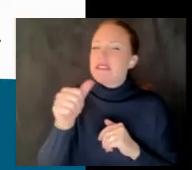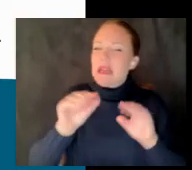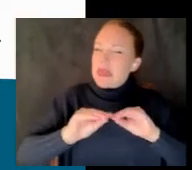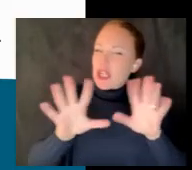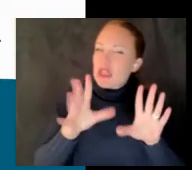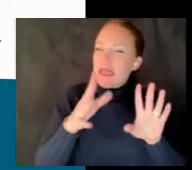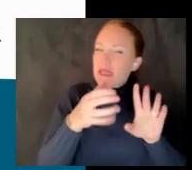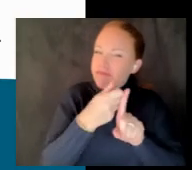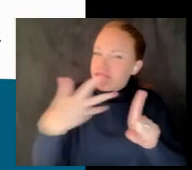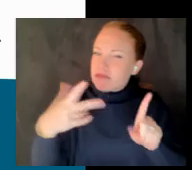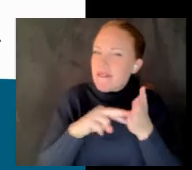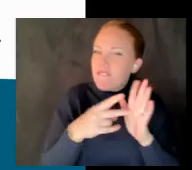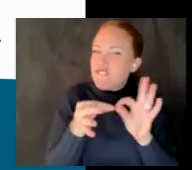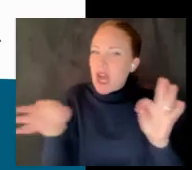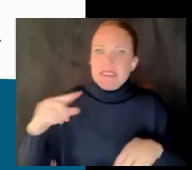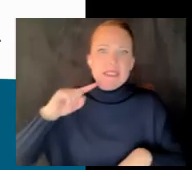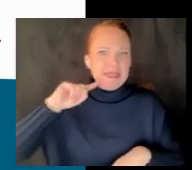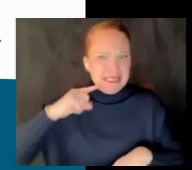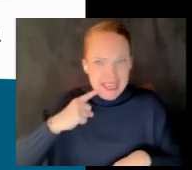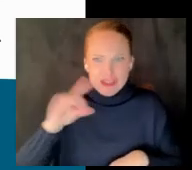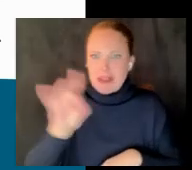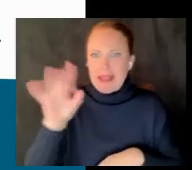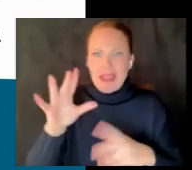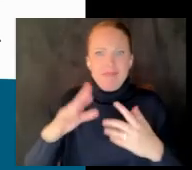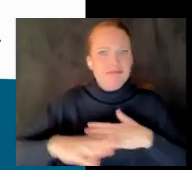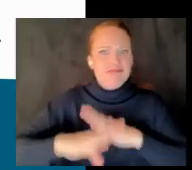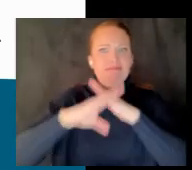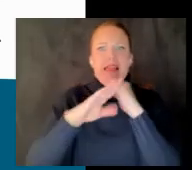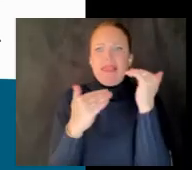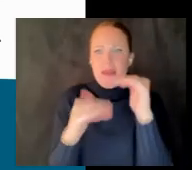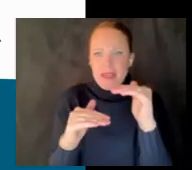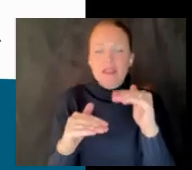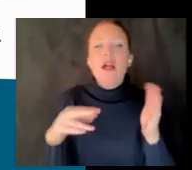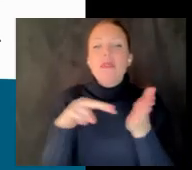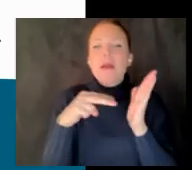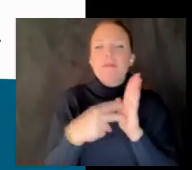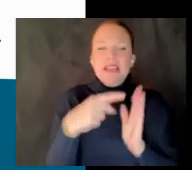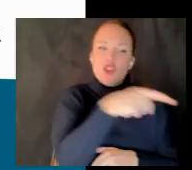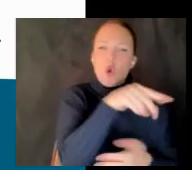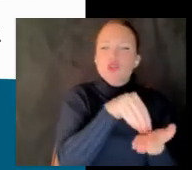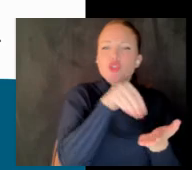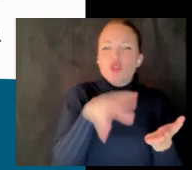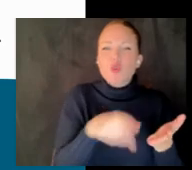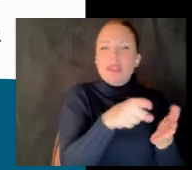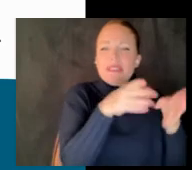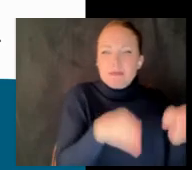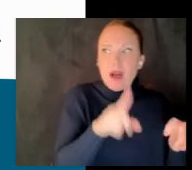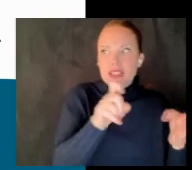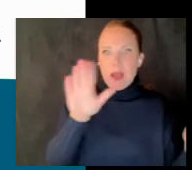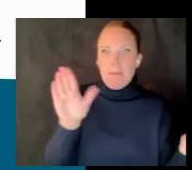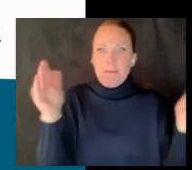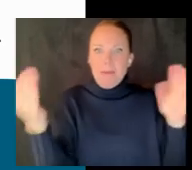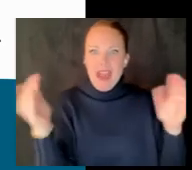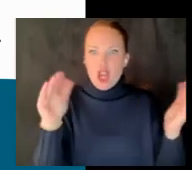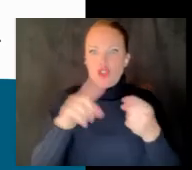limits. However, when considering substantial limitations, students must be measured against their same age,